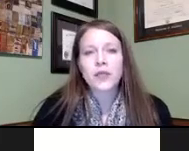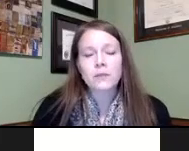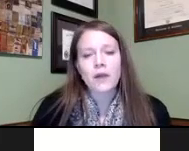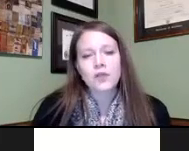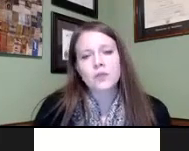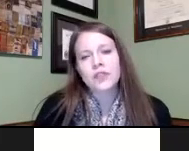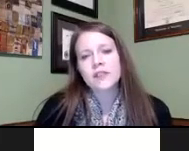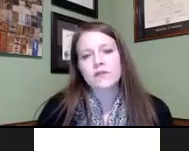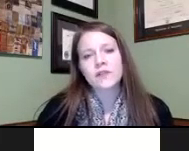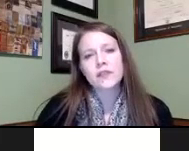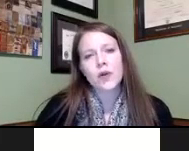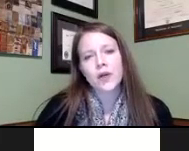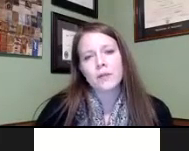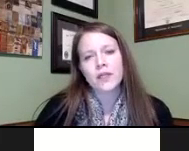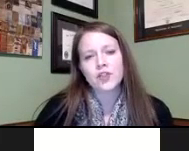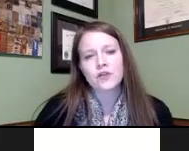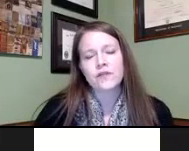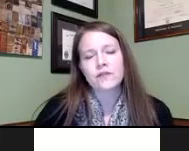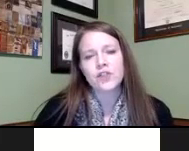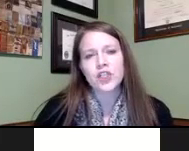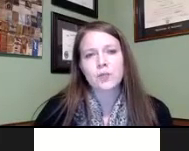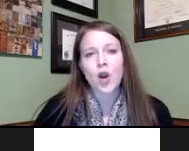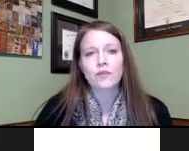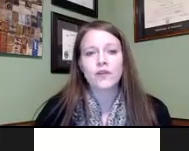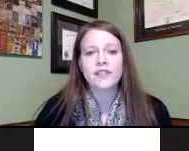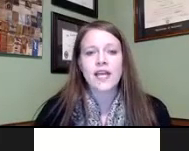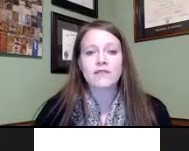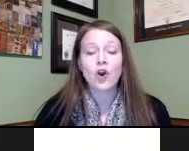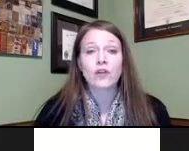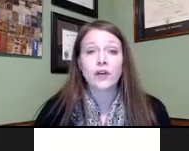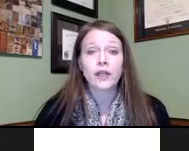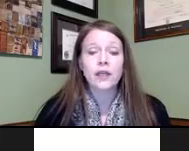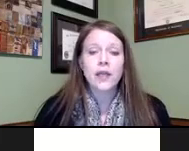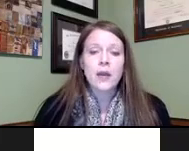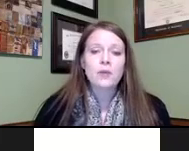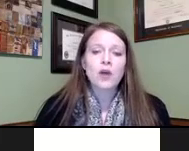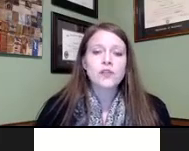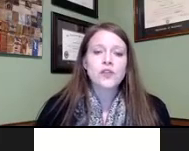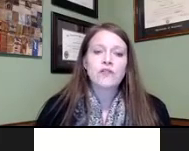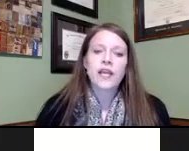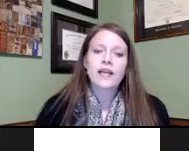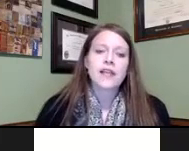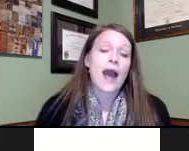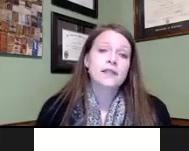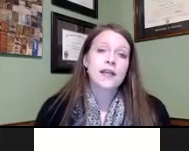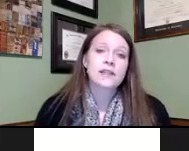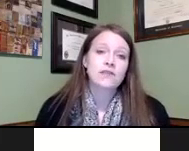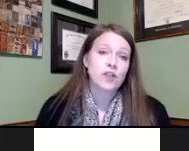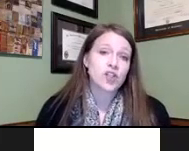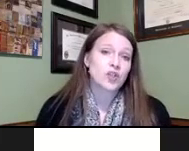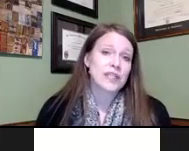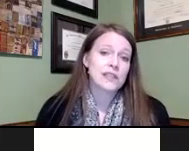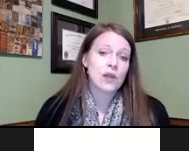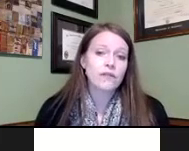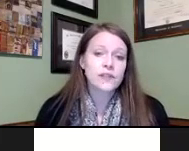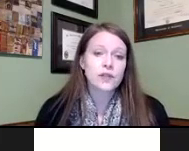Karen Brim. I'm the Community Services Program Manager for the Virginia Department for the Deaf and Hard of Hearing, but I'm also serving as the Access and